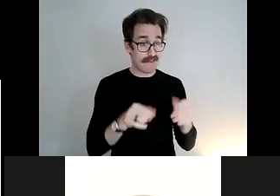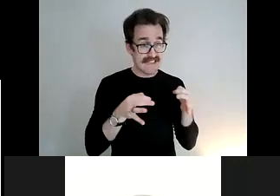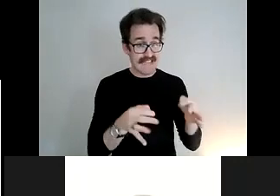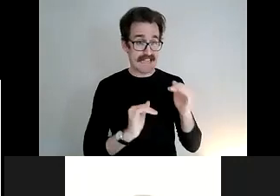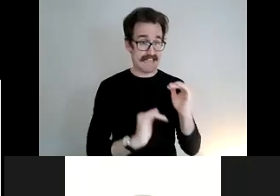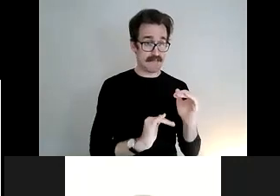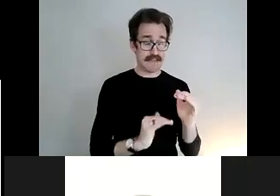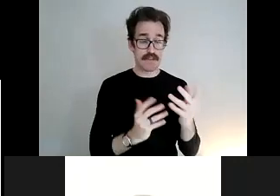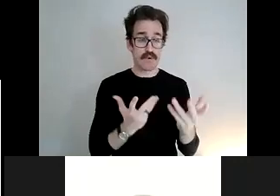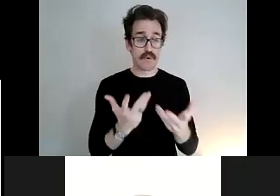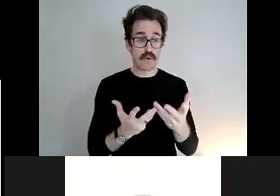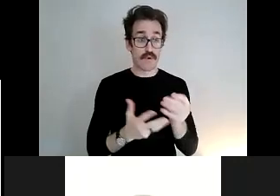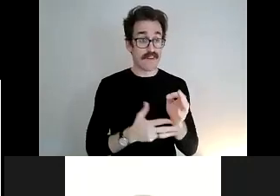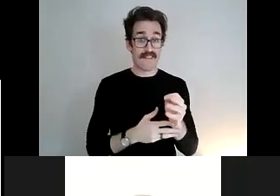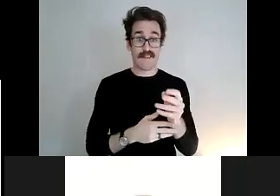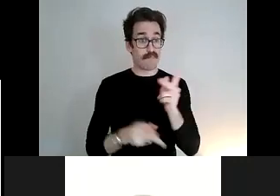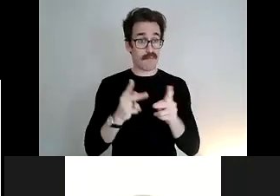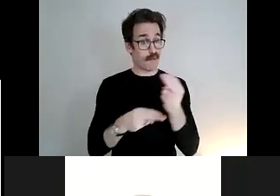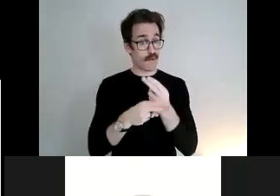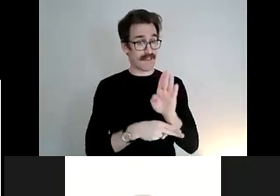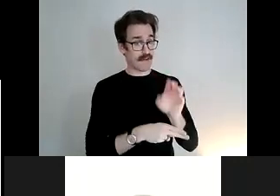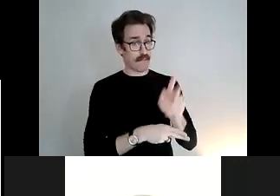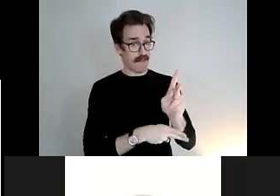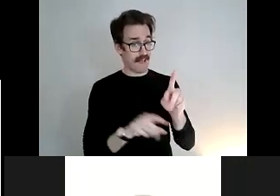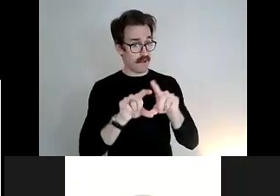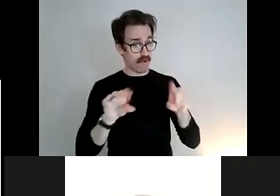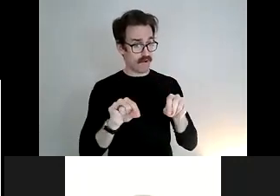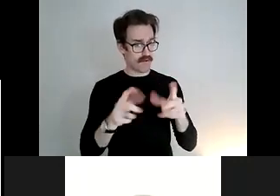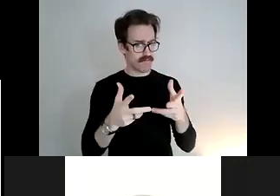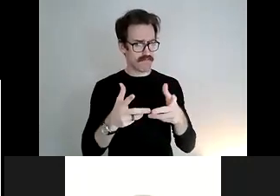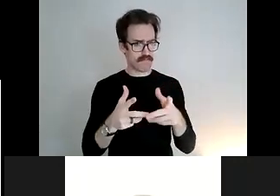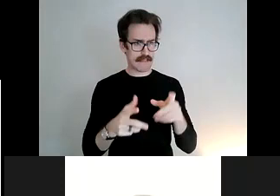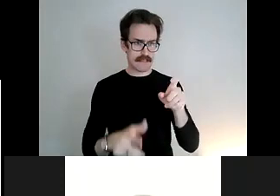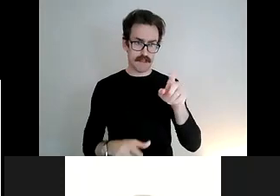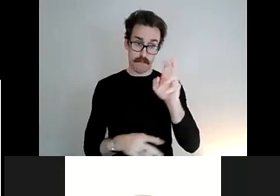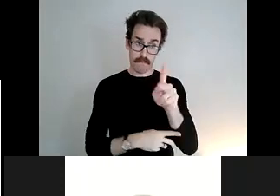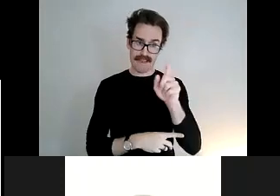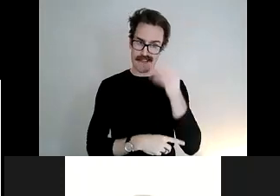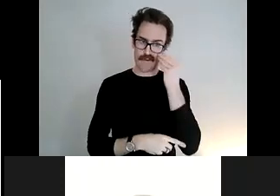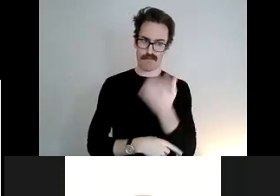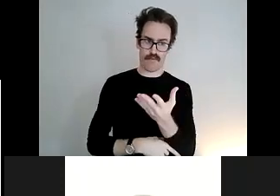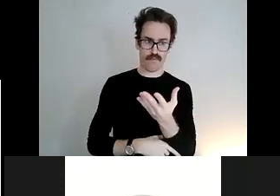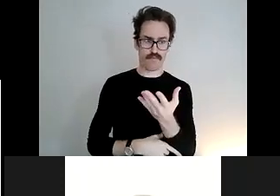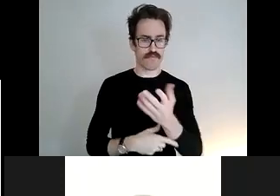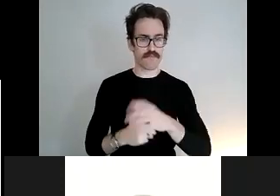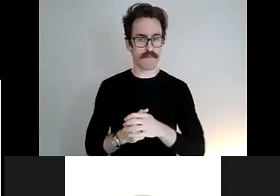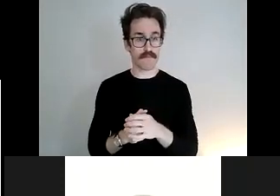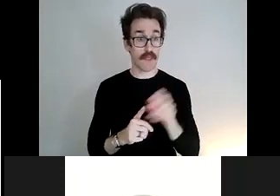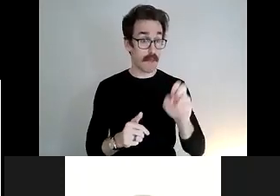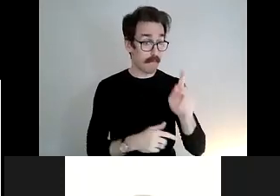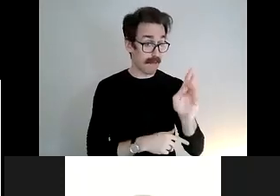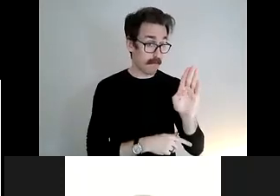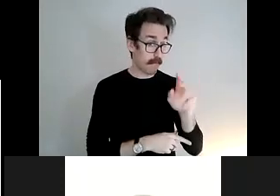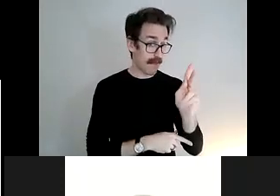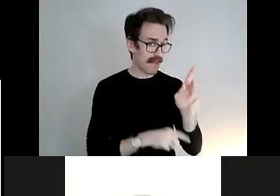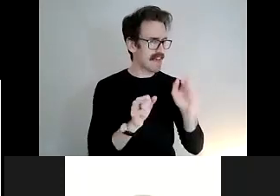instance, if somebody is using the person's bank card, the bank needs to know about that. The bank also has the ability to look at the accounts of the